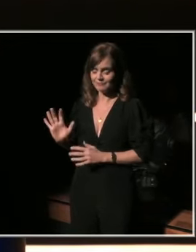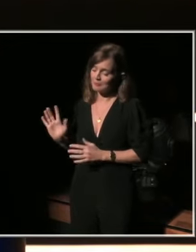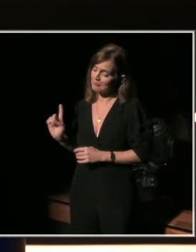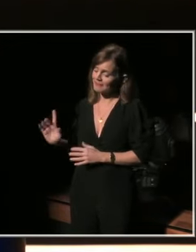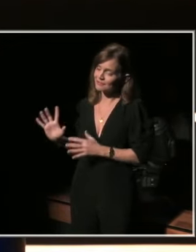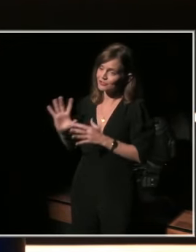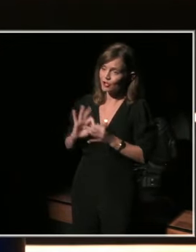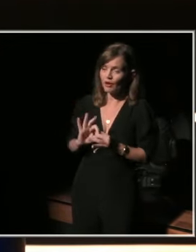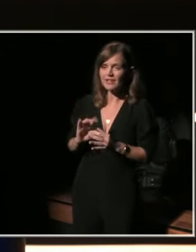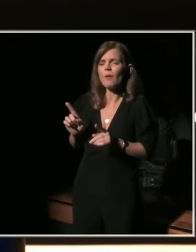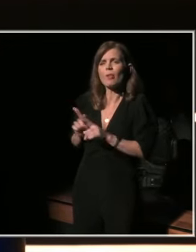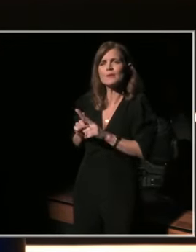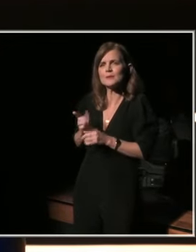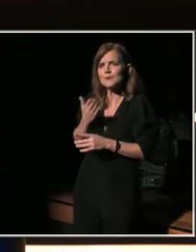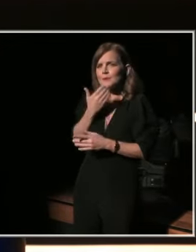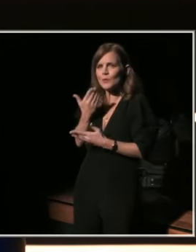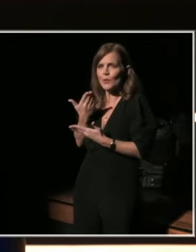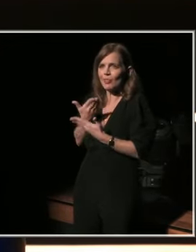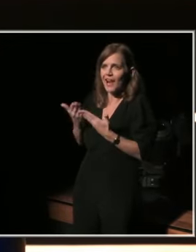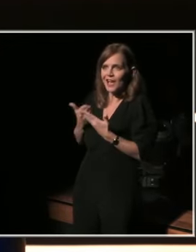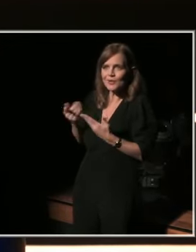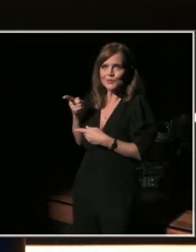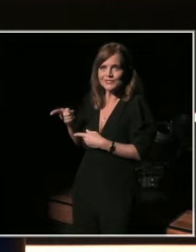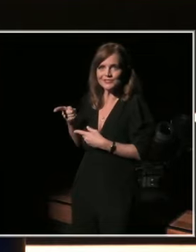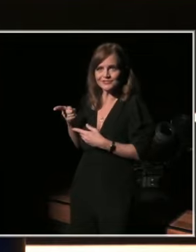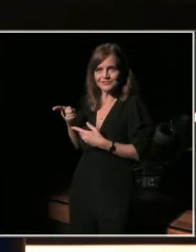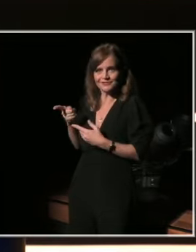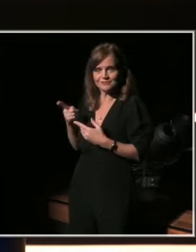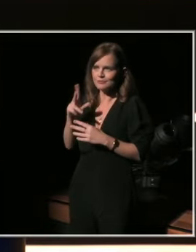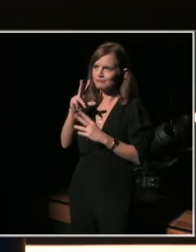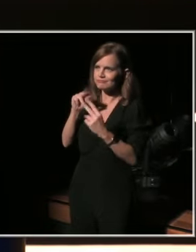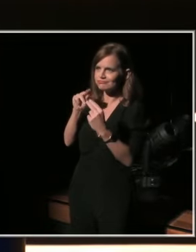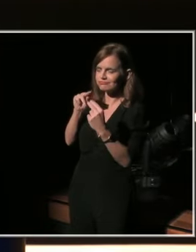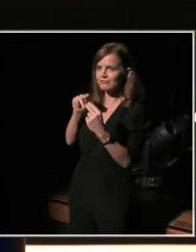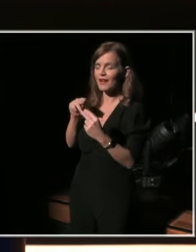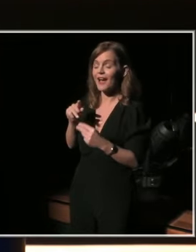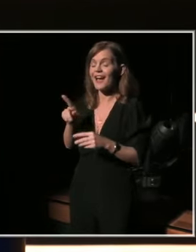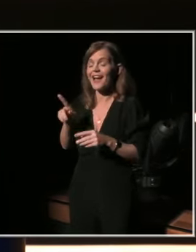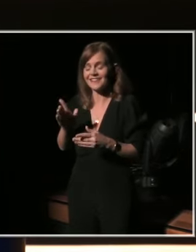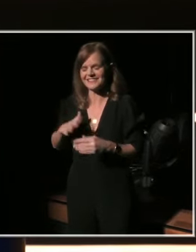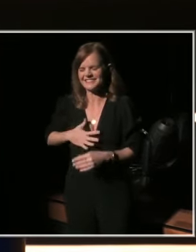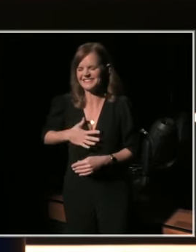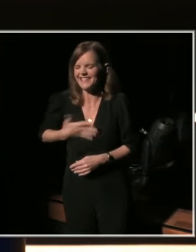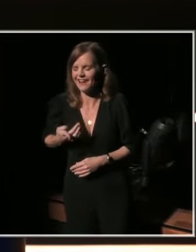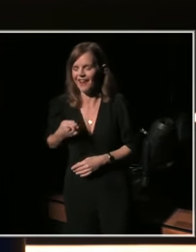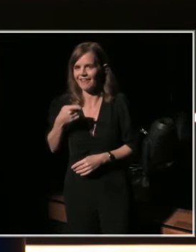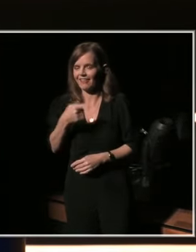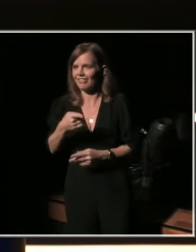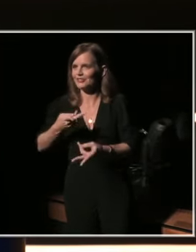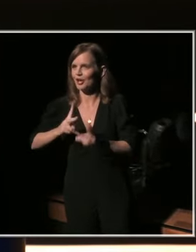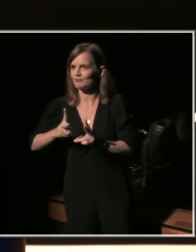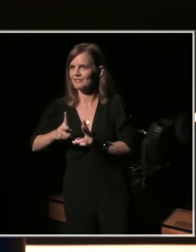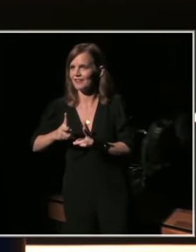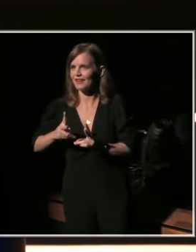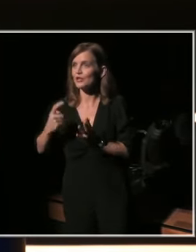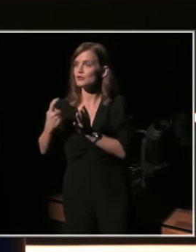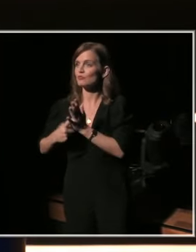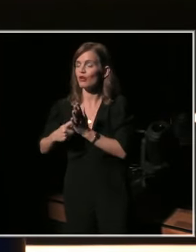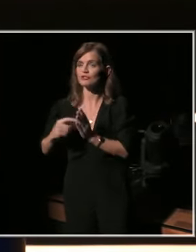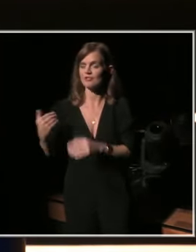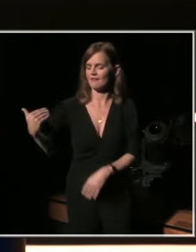and he didn't have the language. And he certainly didn't like the interpreter. So he turned to